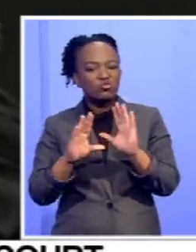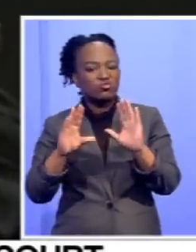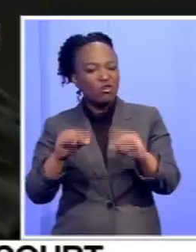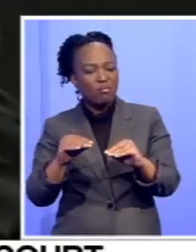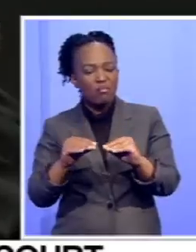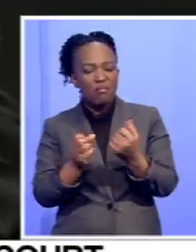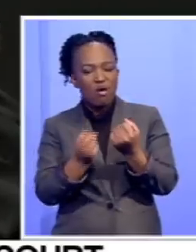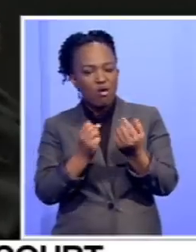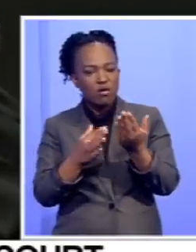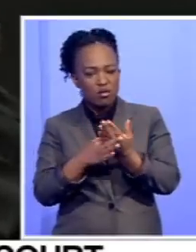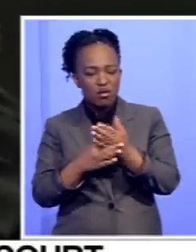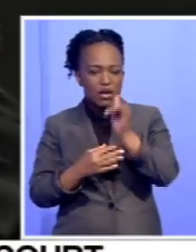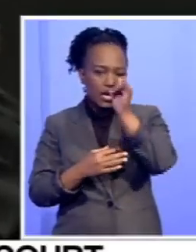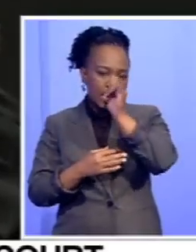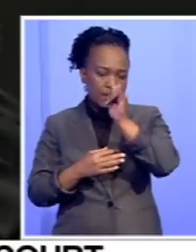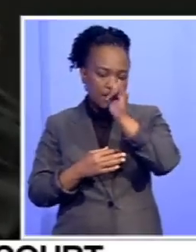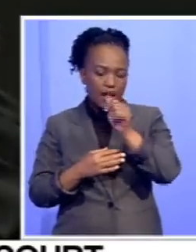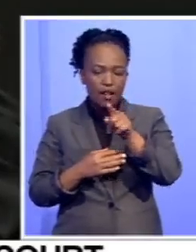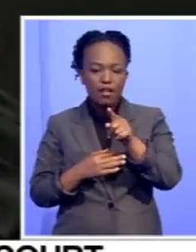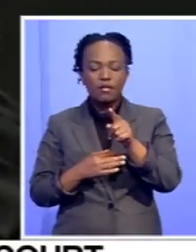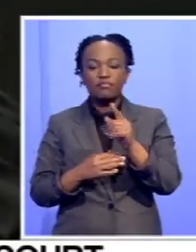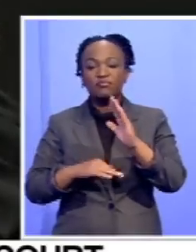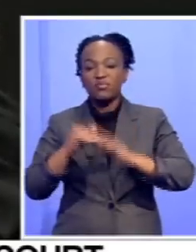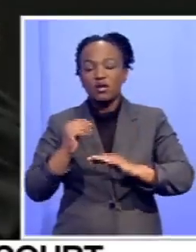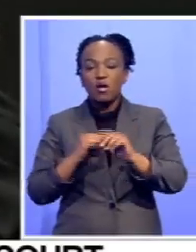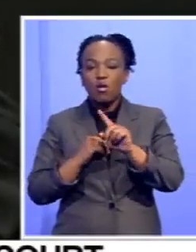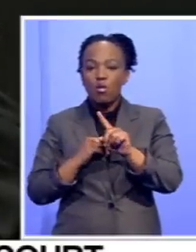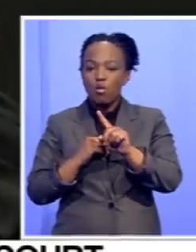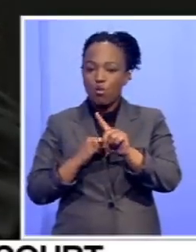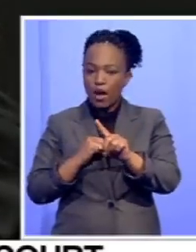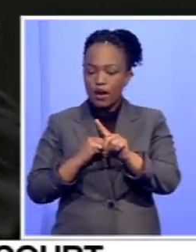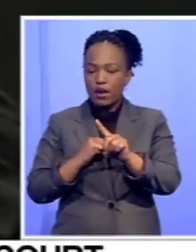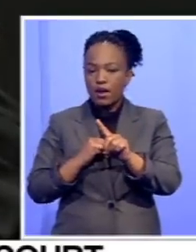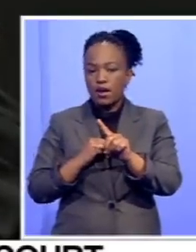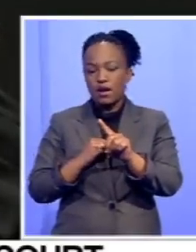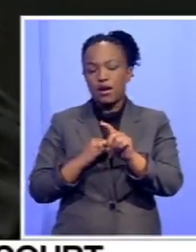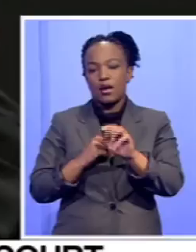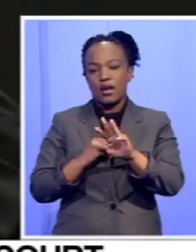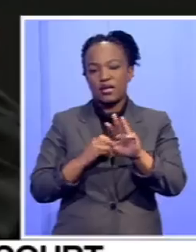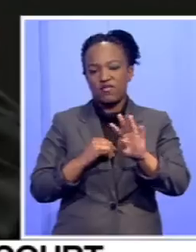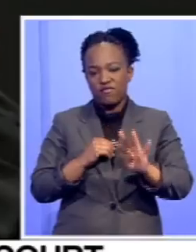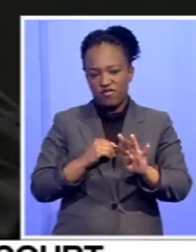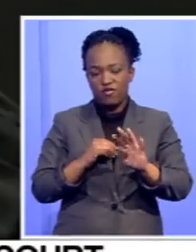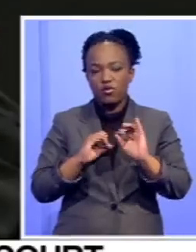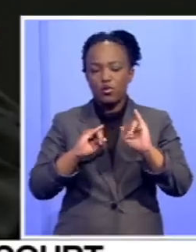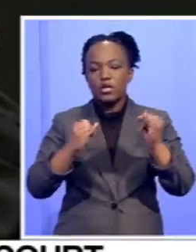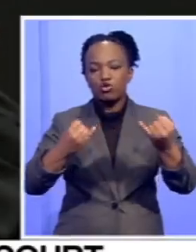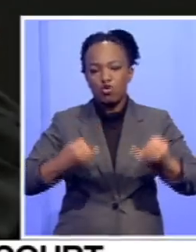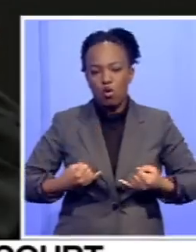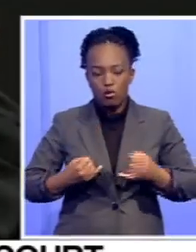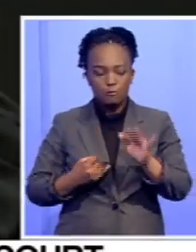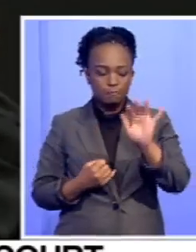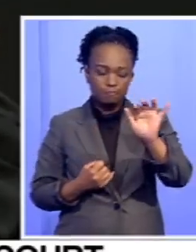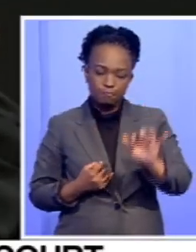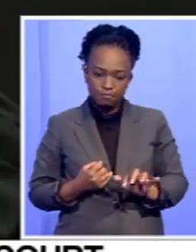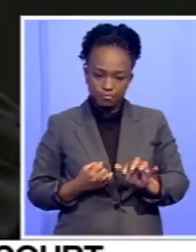Criminal Procedure Act 51 of 1977. Introduction. The two accused before this honourable court has been